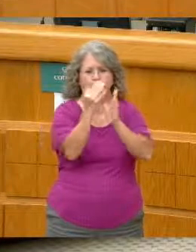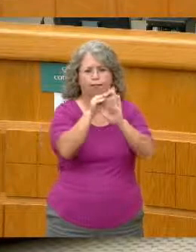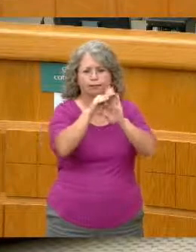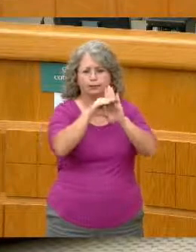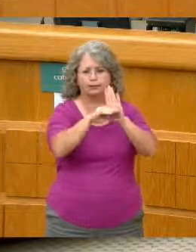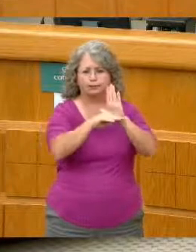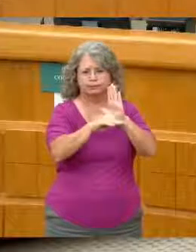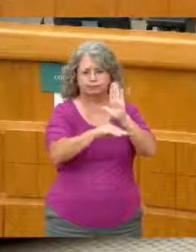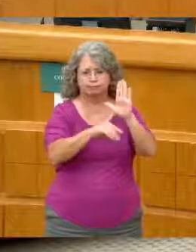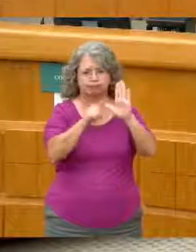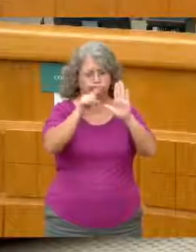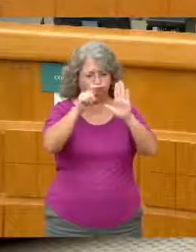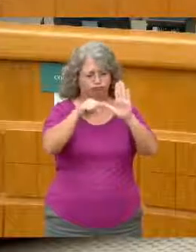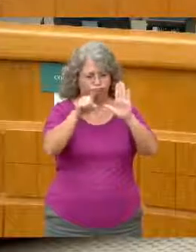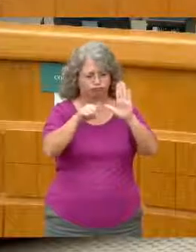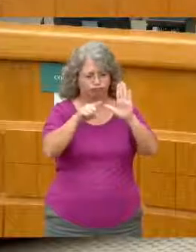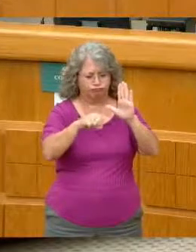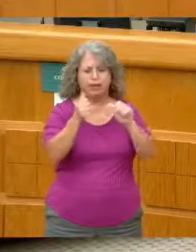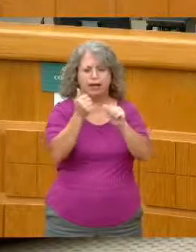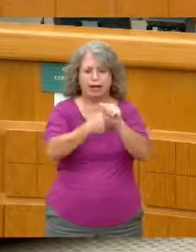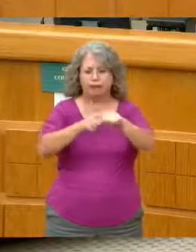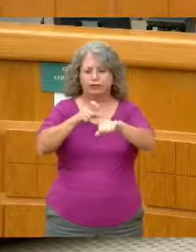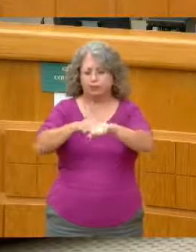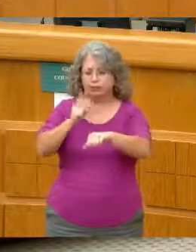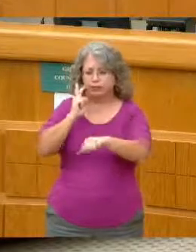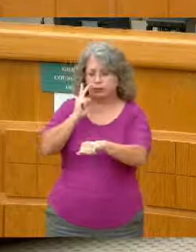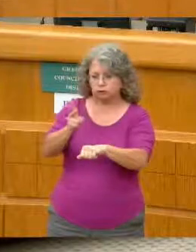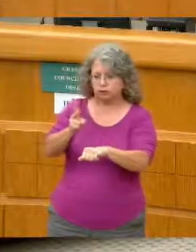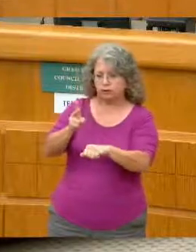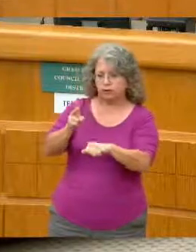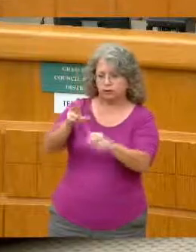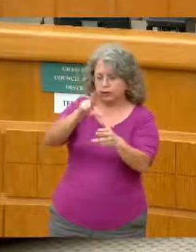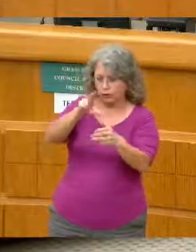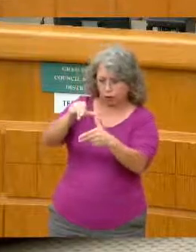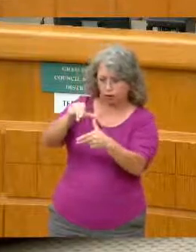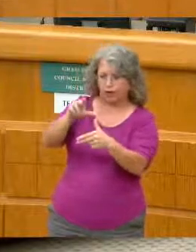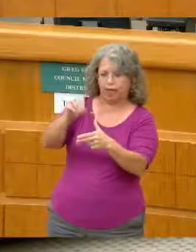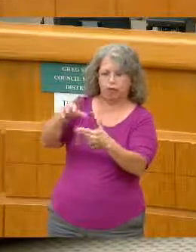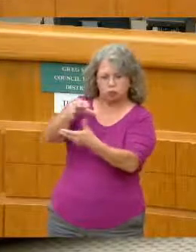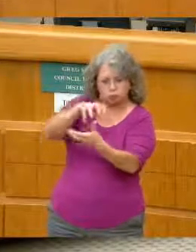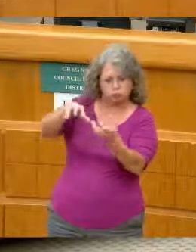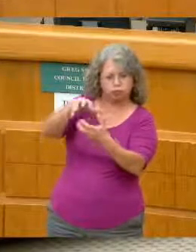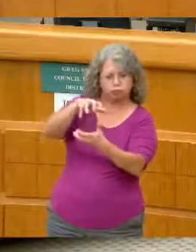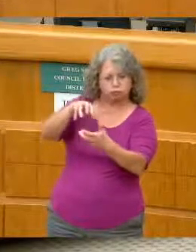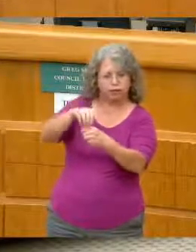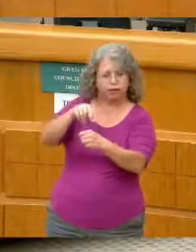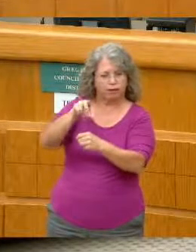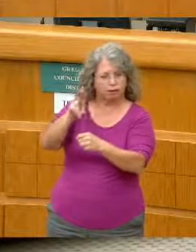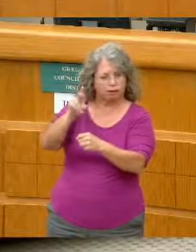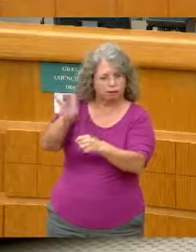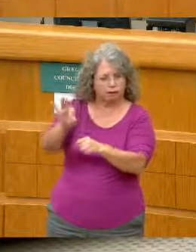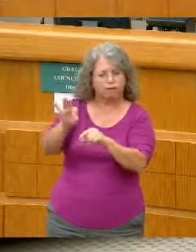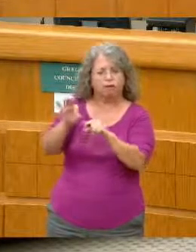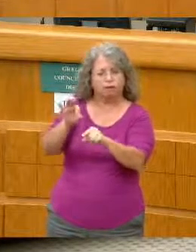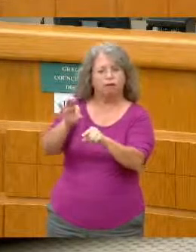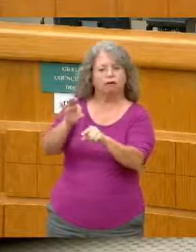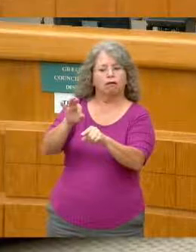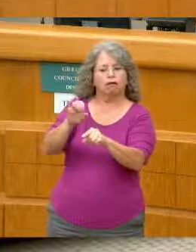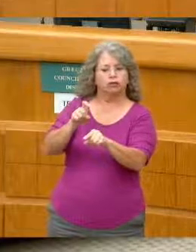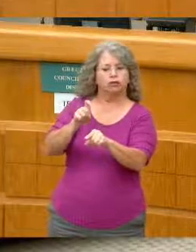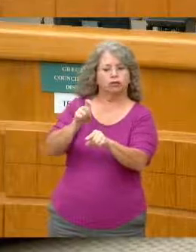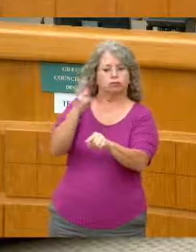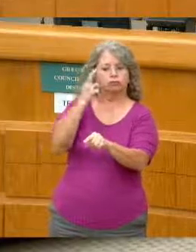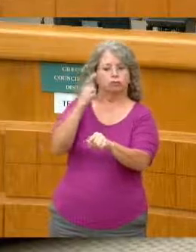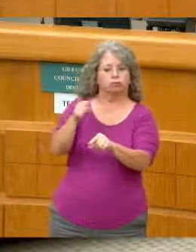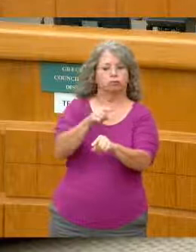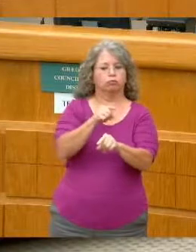to make sure that you have everything that you need on hand. Every time we see a system in the Gulf of Mexico, it should serve as a reminder to you